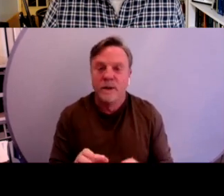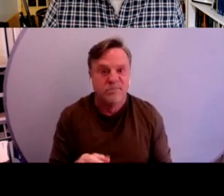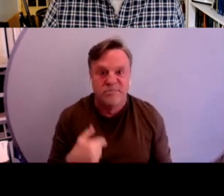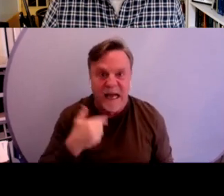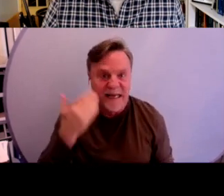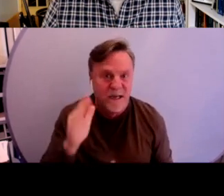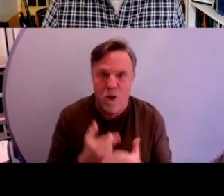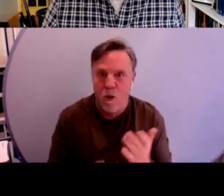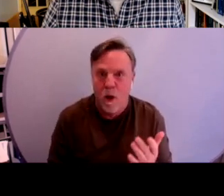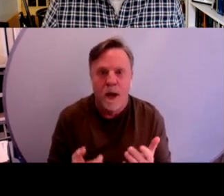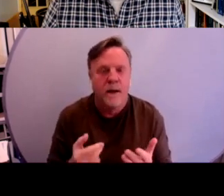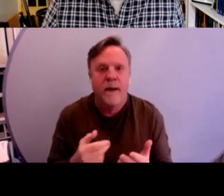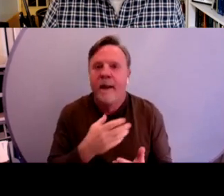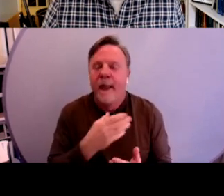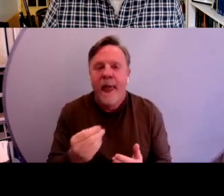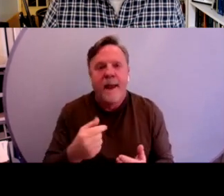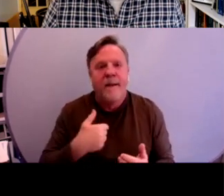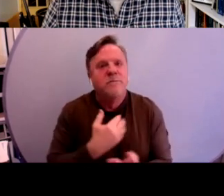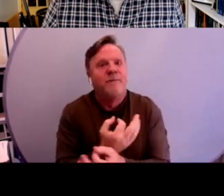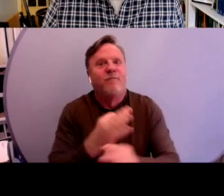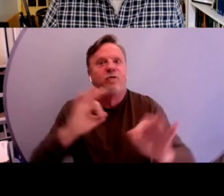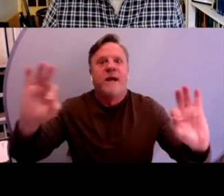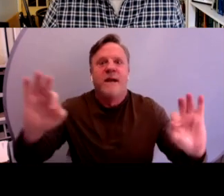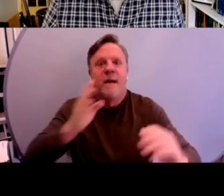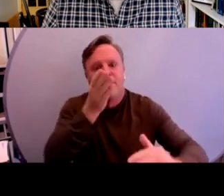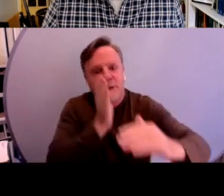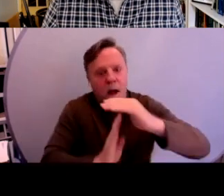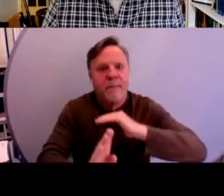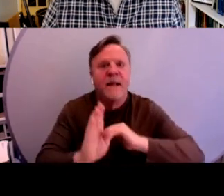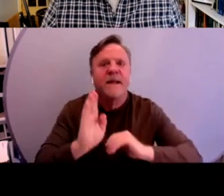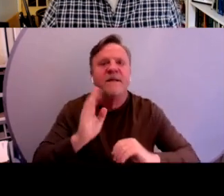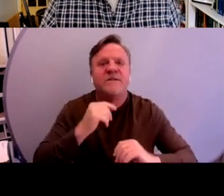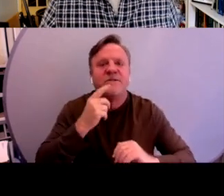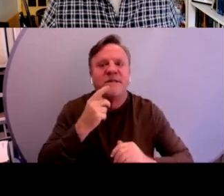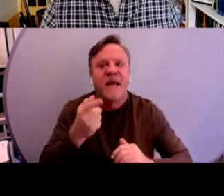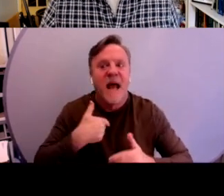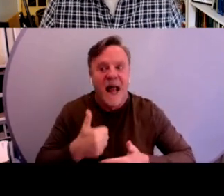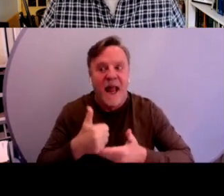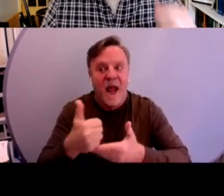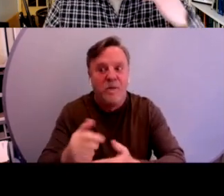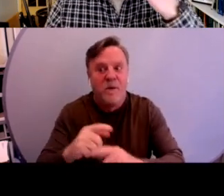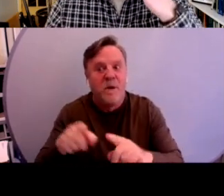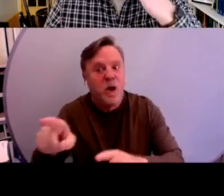very freeing and very humbling to be able to say, I'll help you, but you have to tell me what to do.